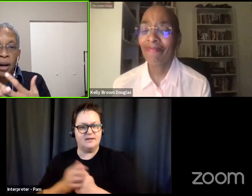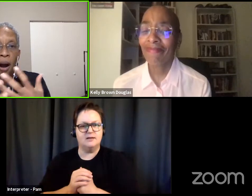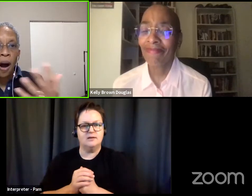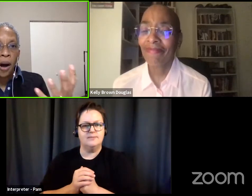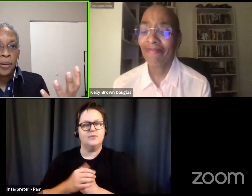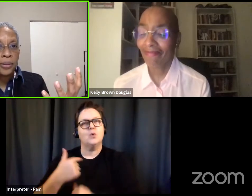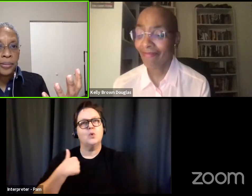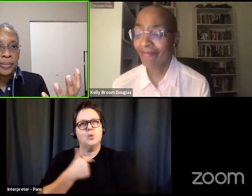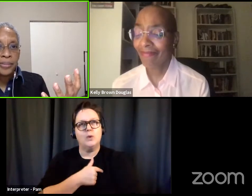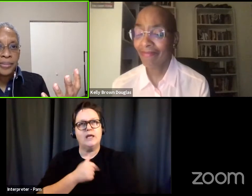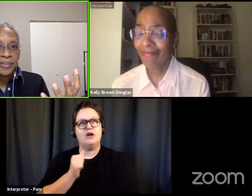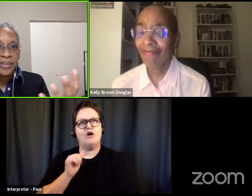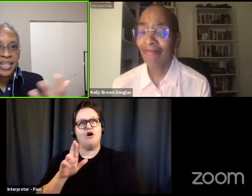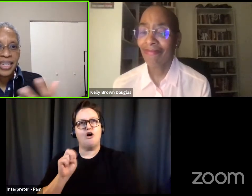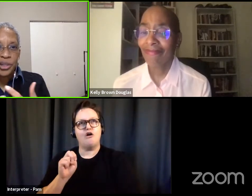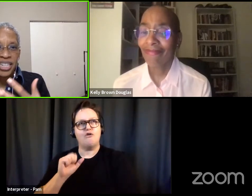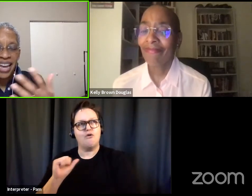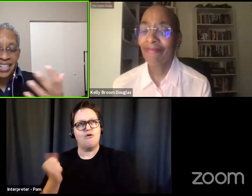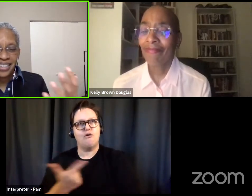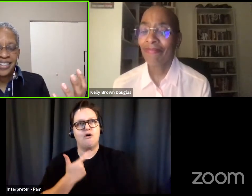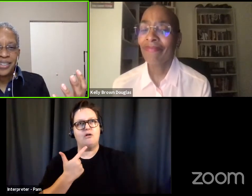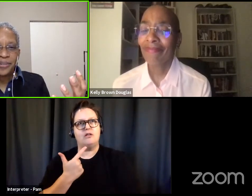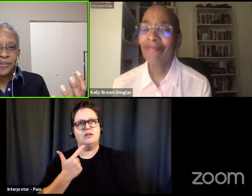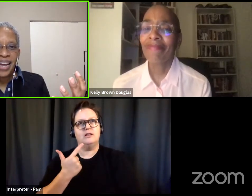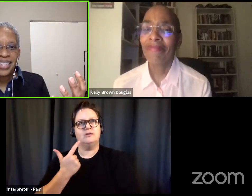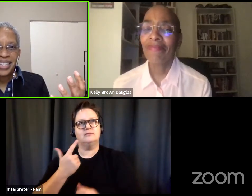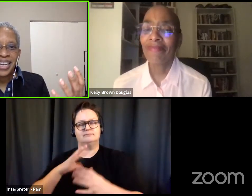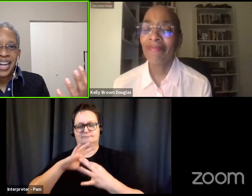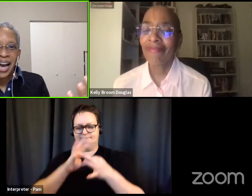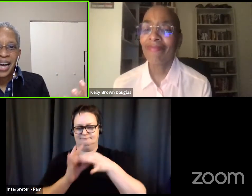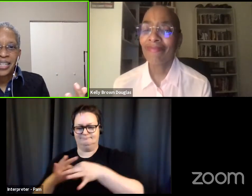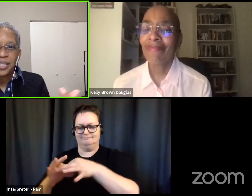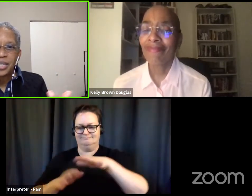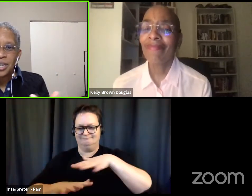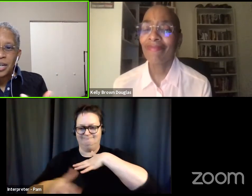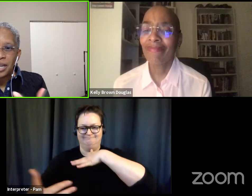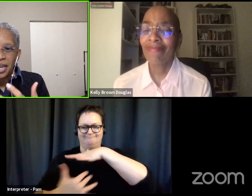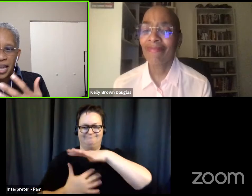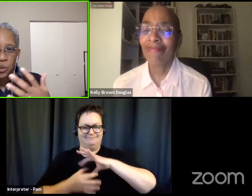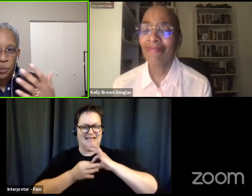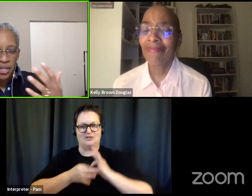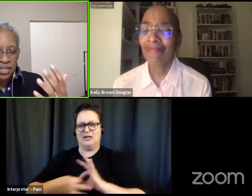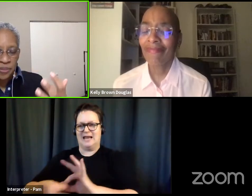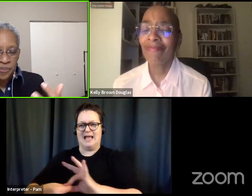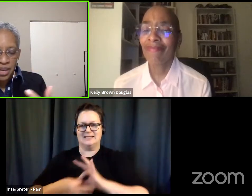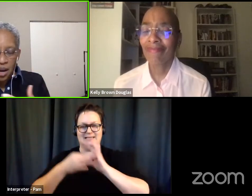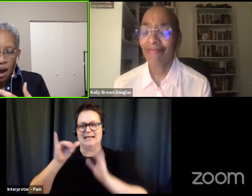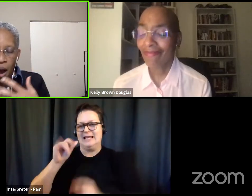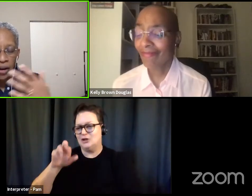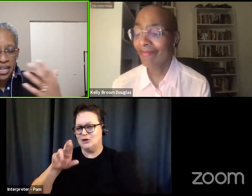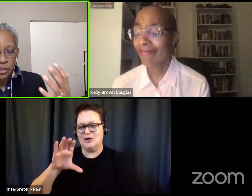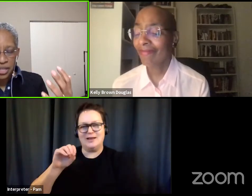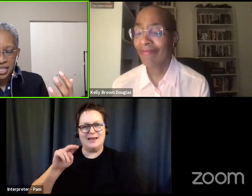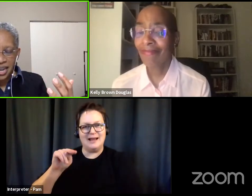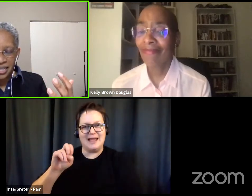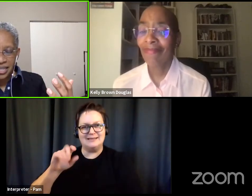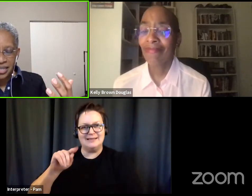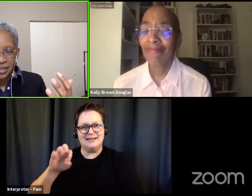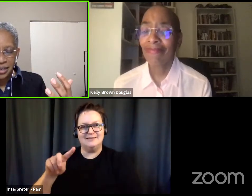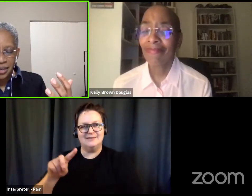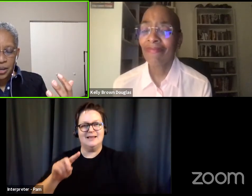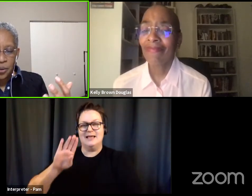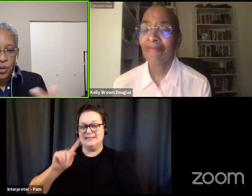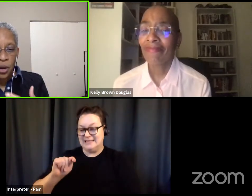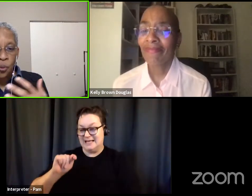we are all interconnected, right? Thich Nhat Hanh engaged Buddhism, all